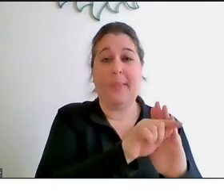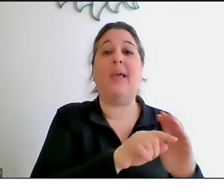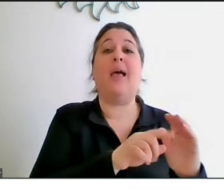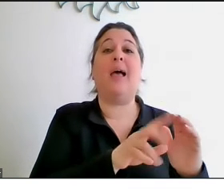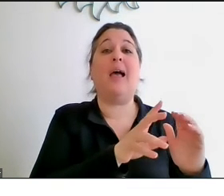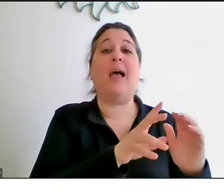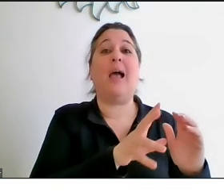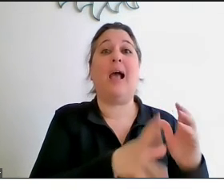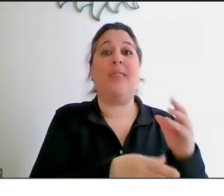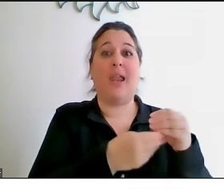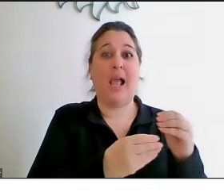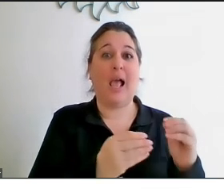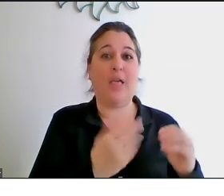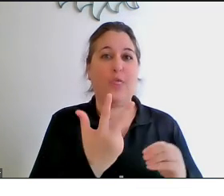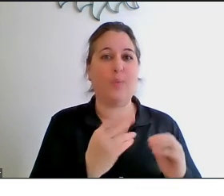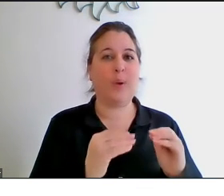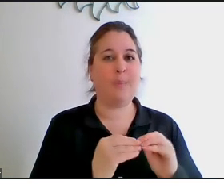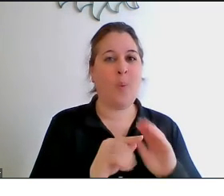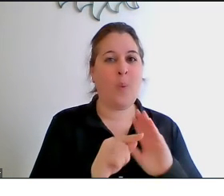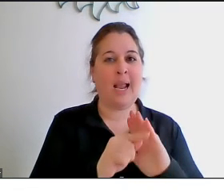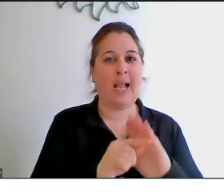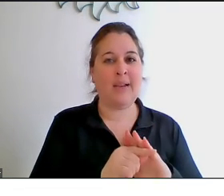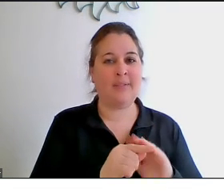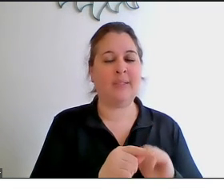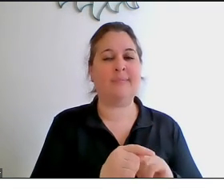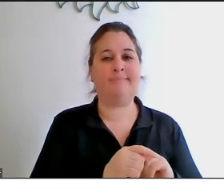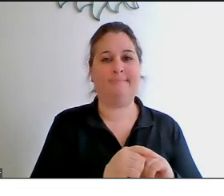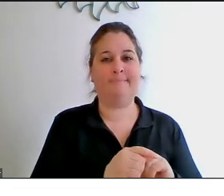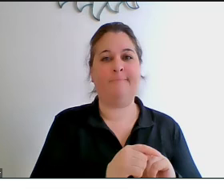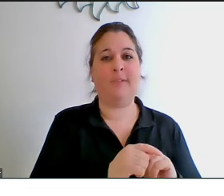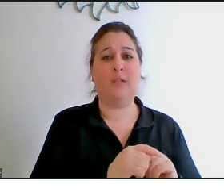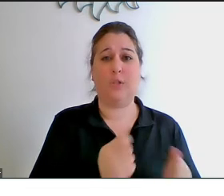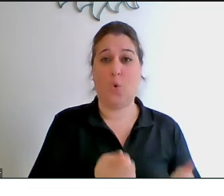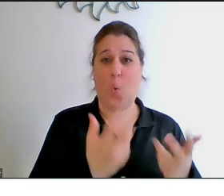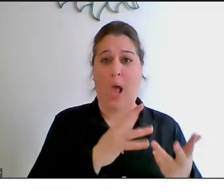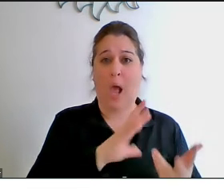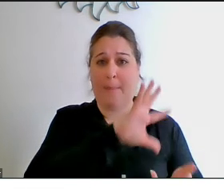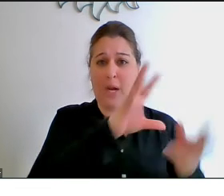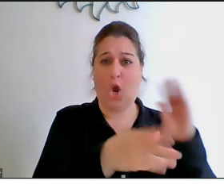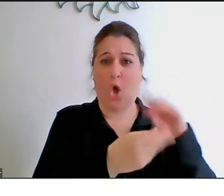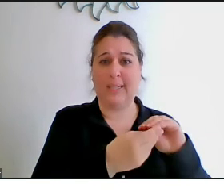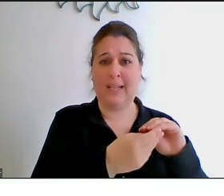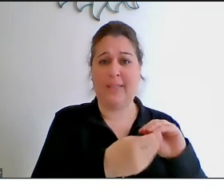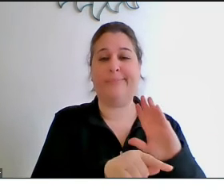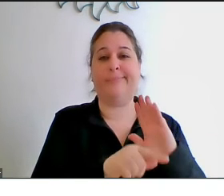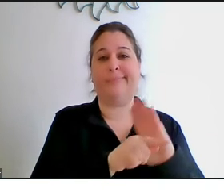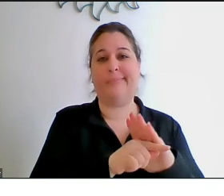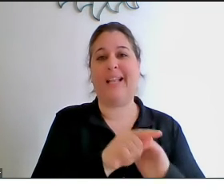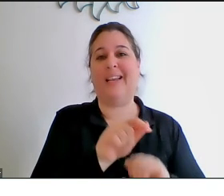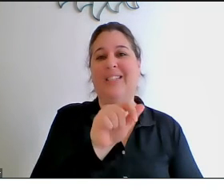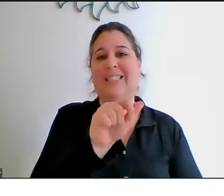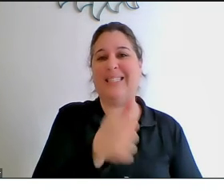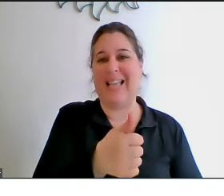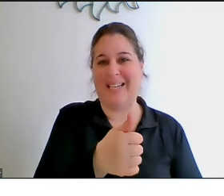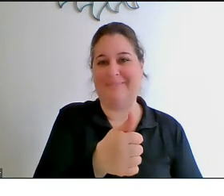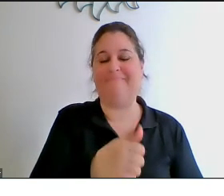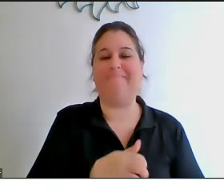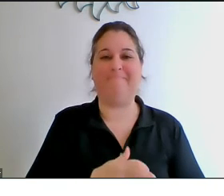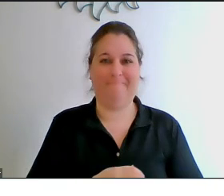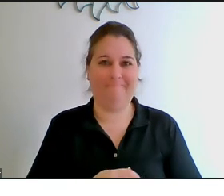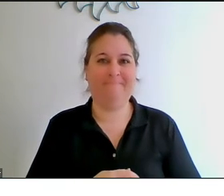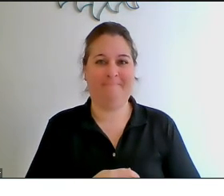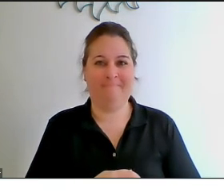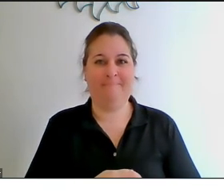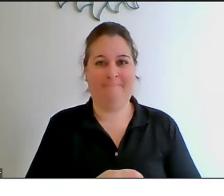there. Nothing cancels. So how many do I have all together? I have 1, 2, 3, 4, 5, 6, 7, 8, 9,